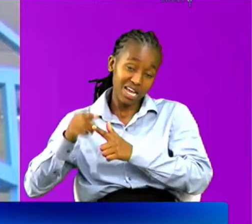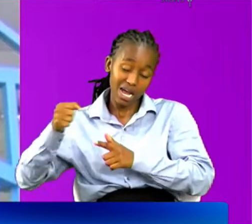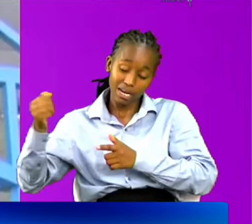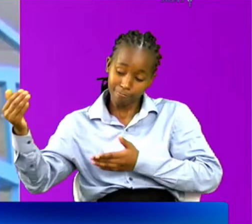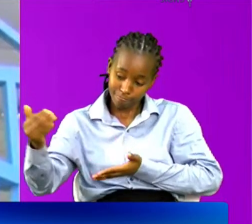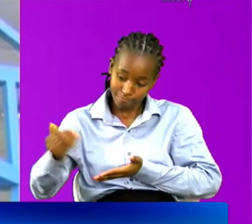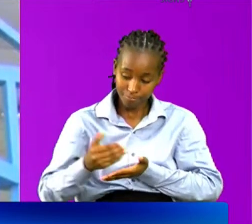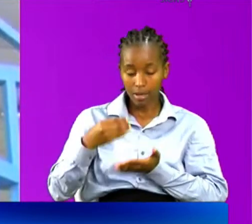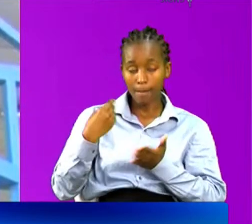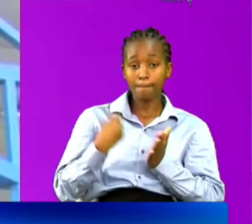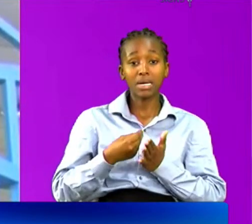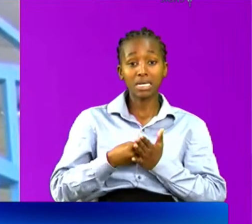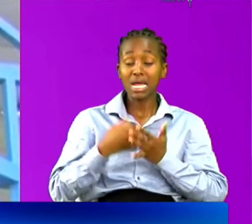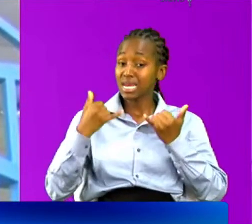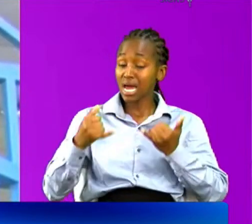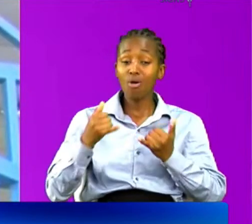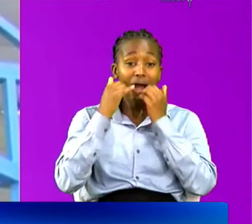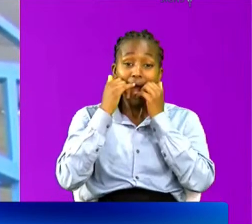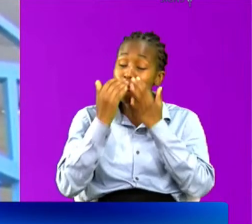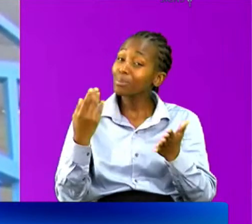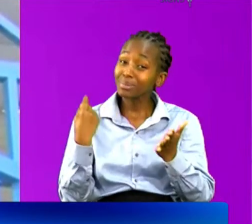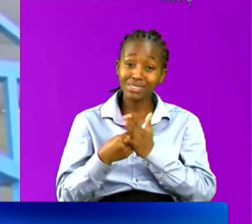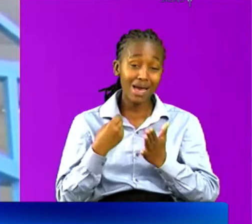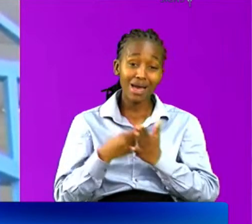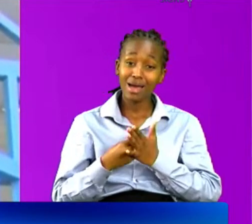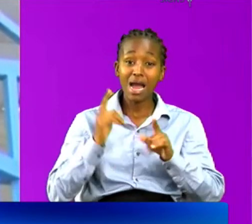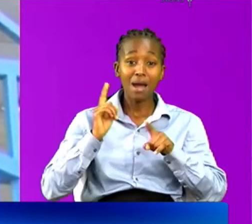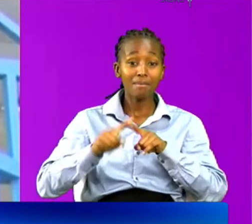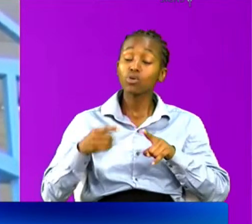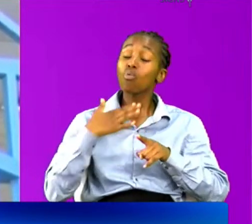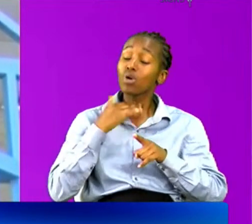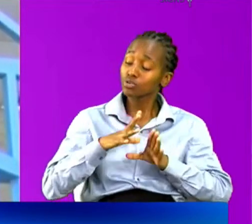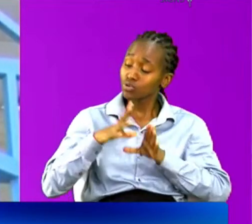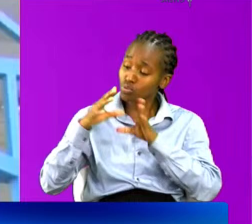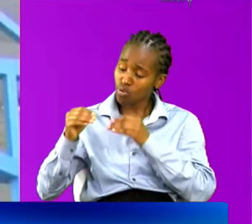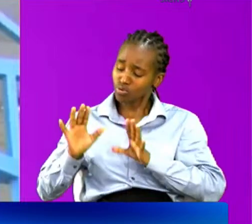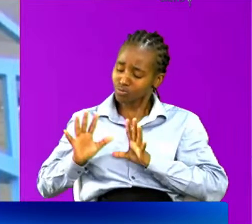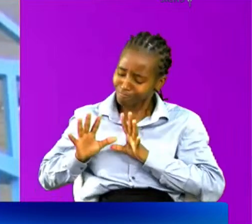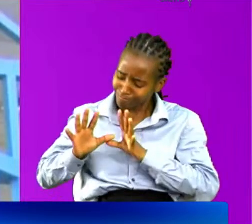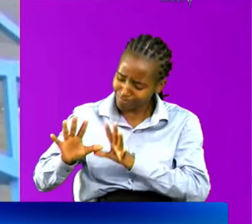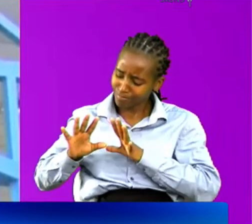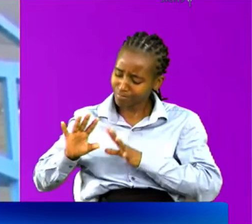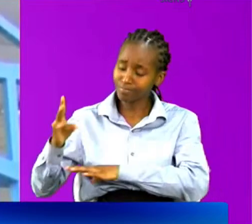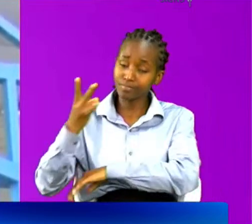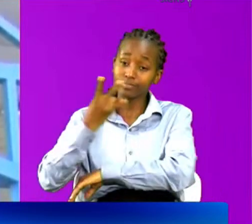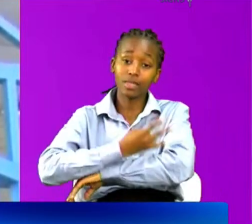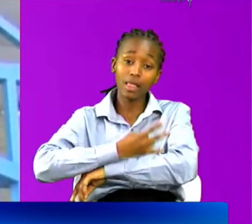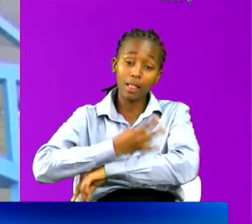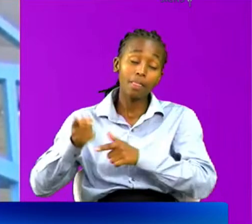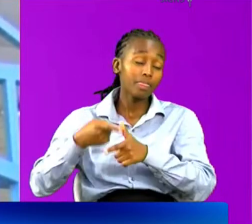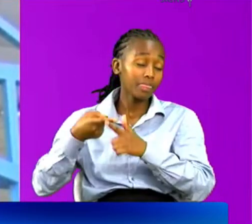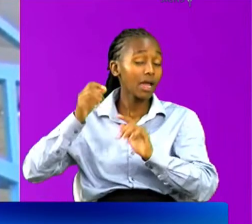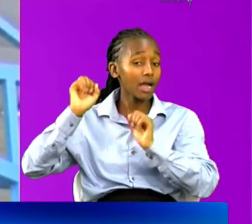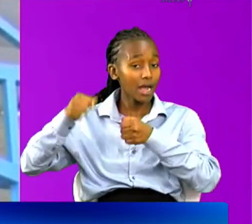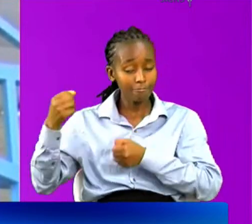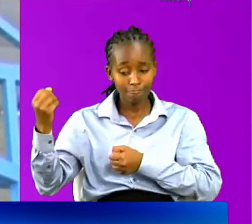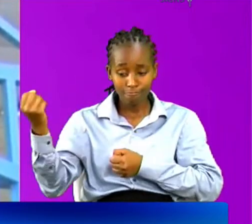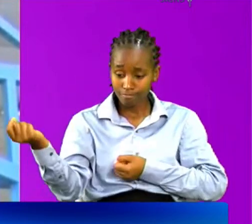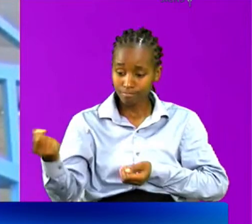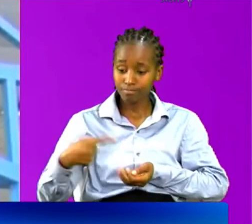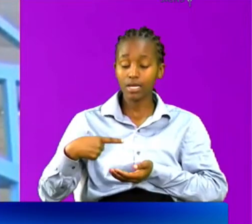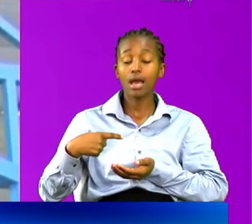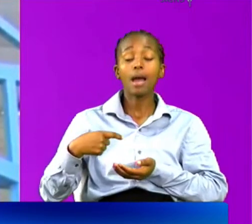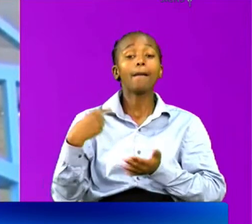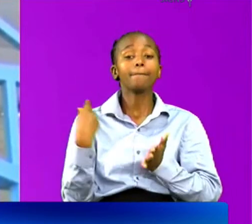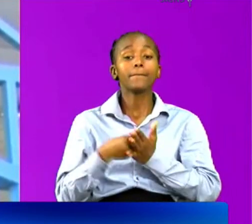have. That's why we want you to be patient. We follow up because we have already started also pressurizing them. Just